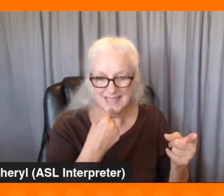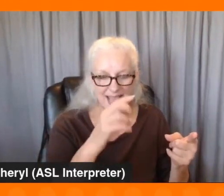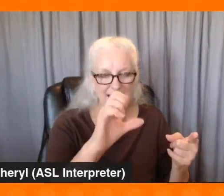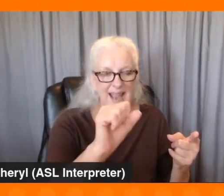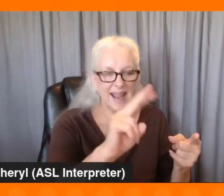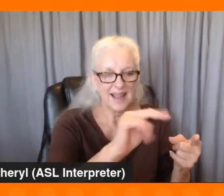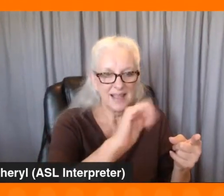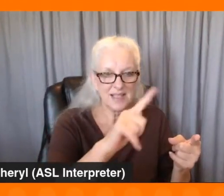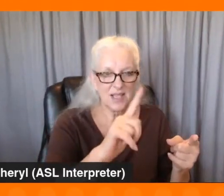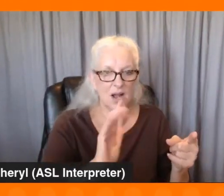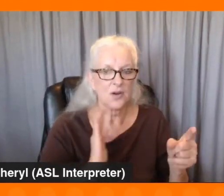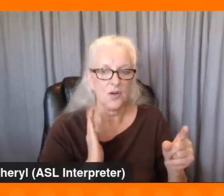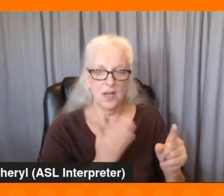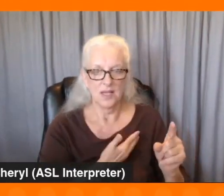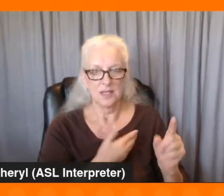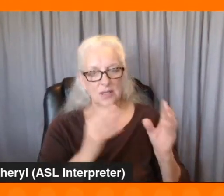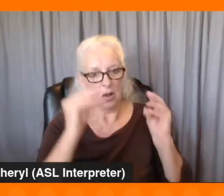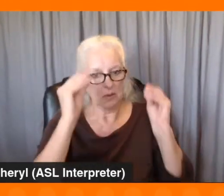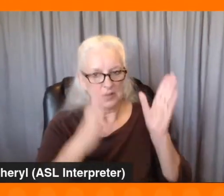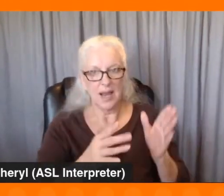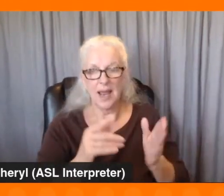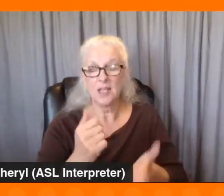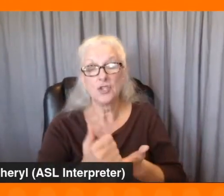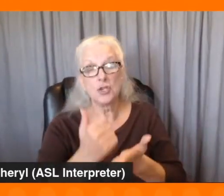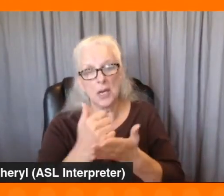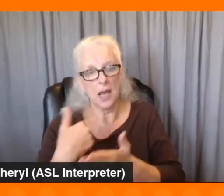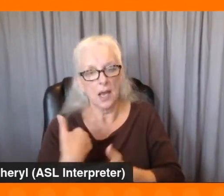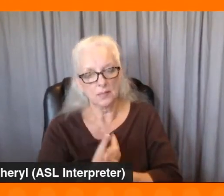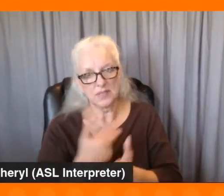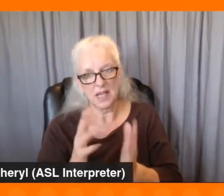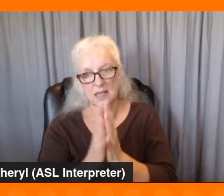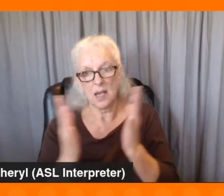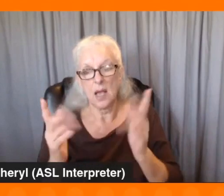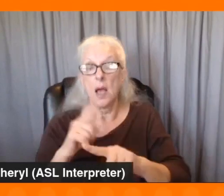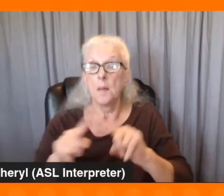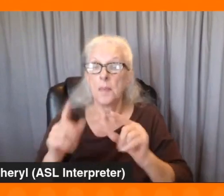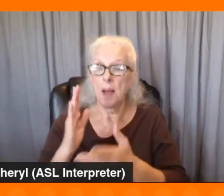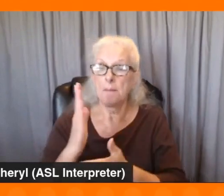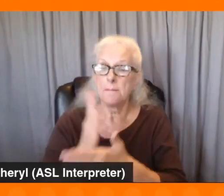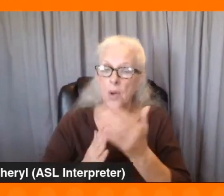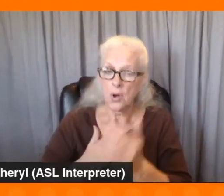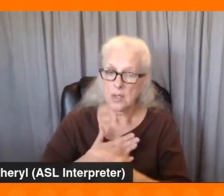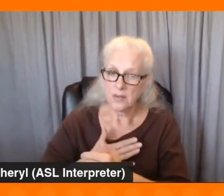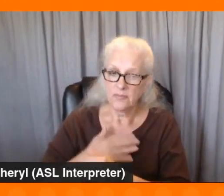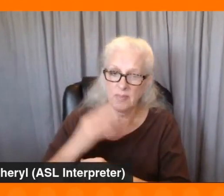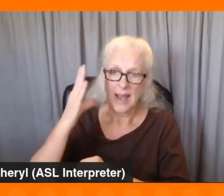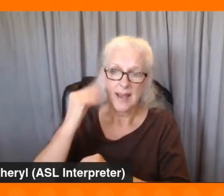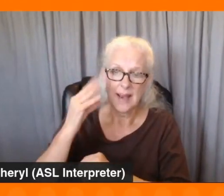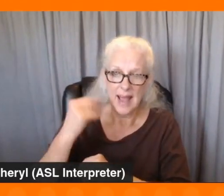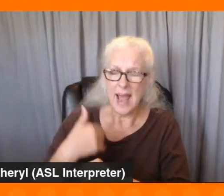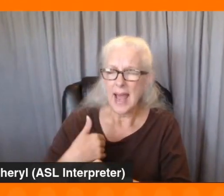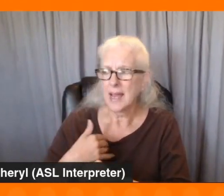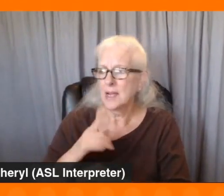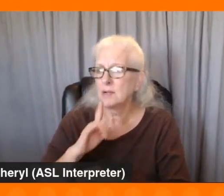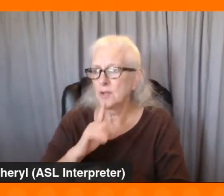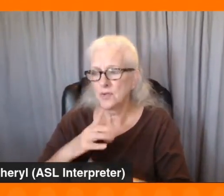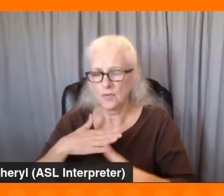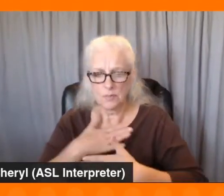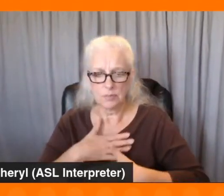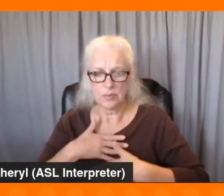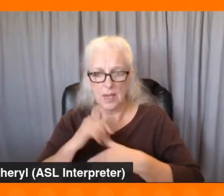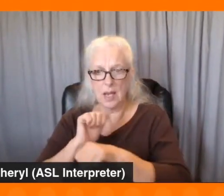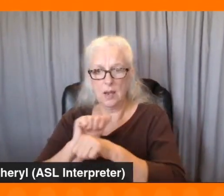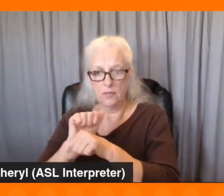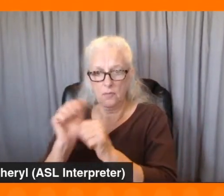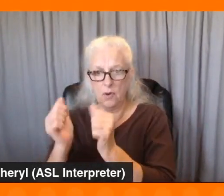Fellowship this year, and she gave us all of the help we needed. So part of my Equity Fellowship experience, I had the distinct pleasure of working with